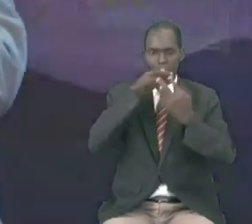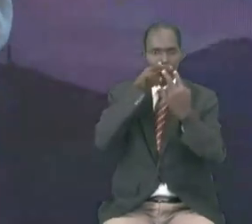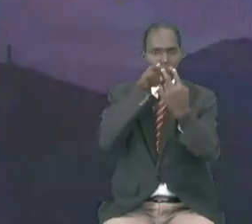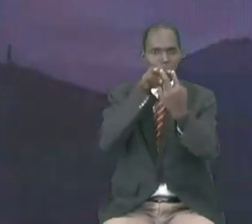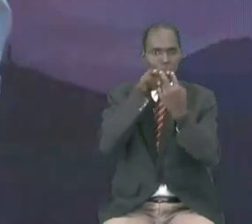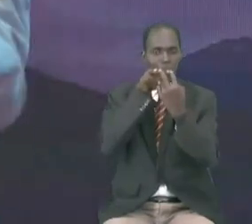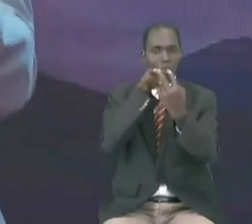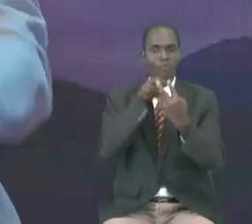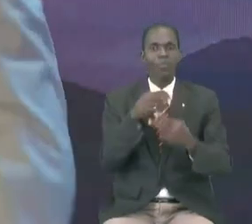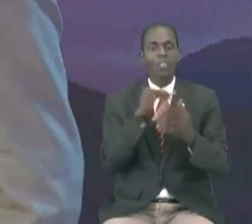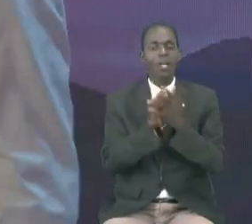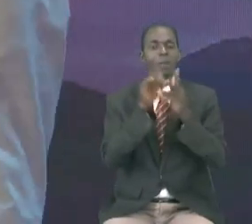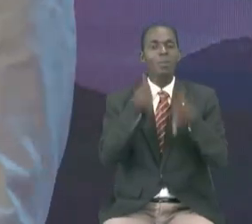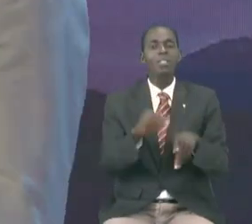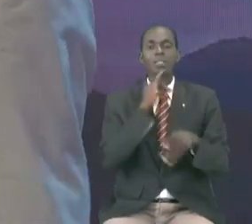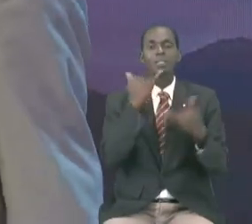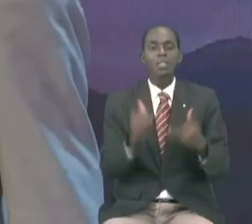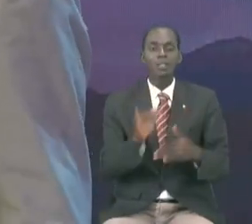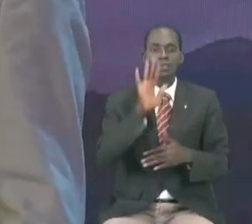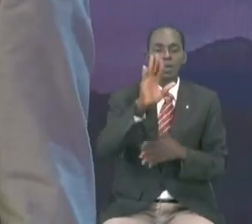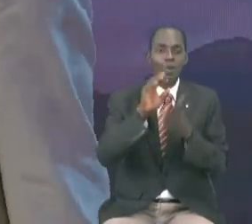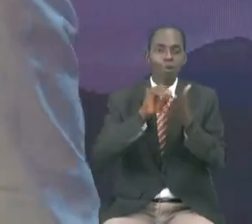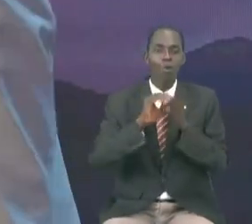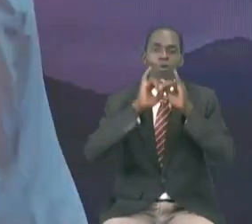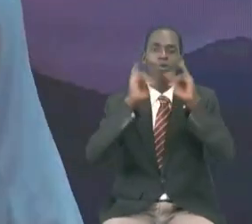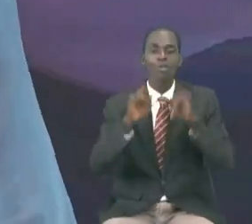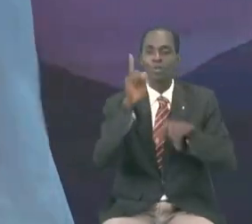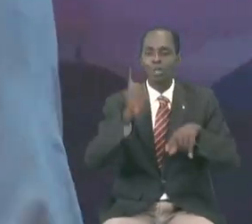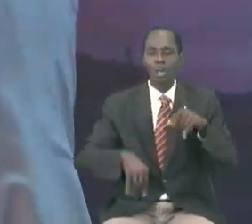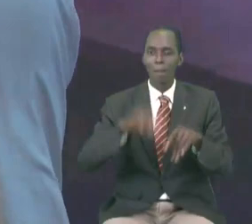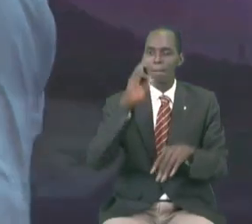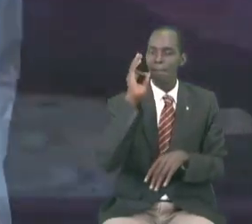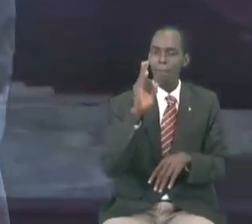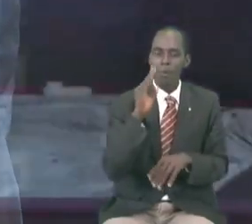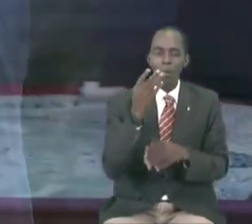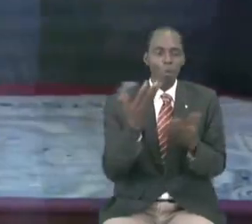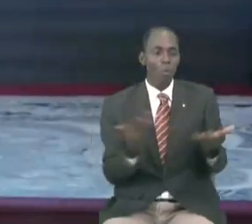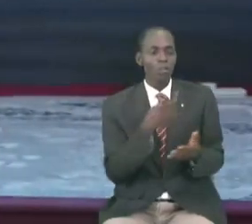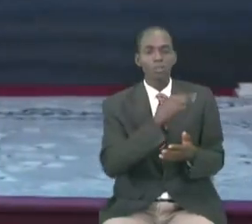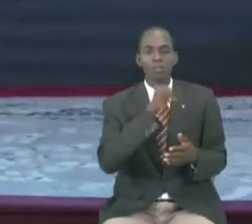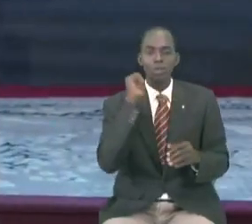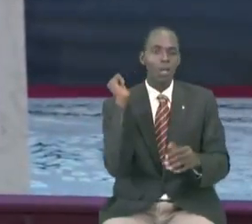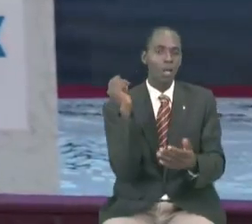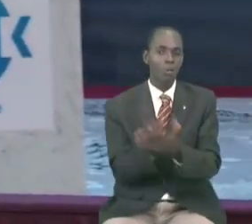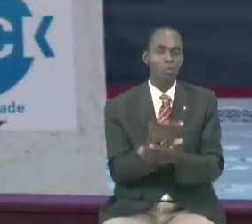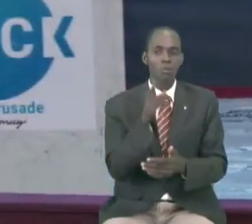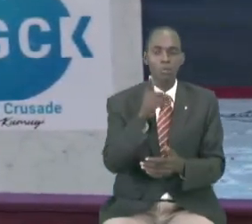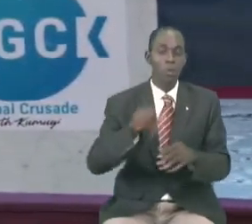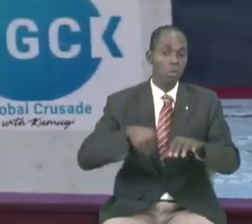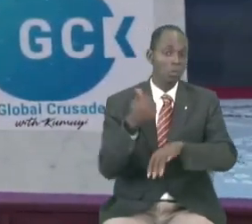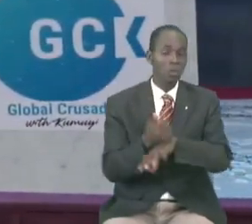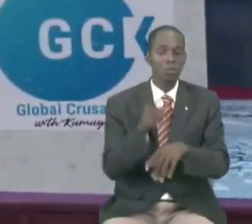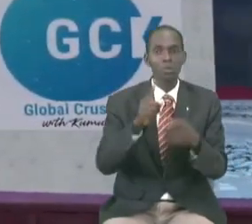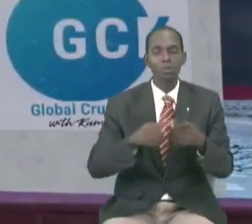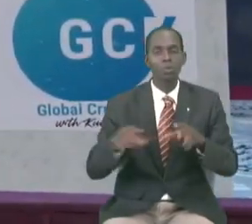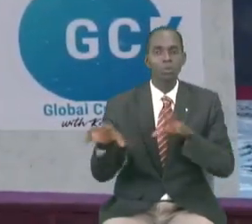trouble, you are praying, you are crying, you are fasting, the man, he doesn't know to pray. He's, you know, so dull spiritually. He